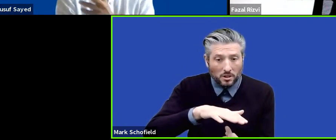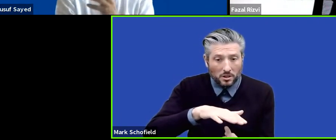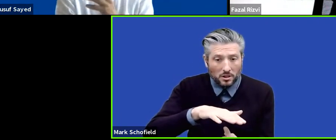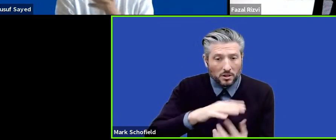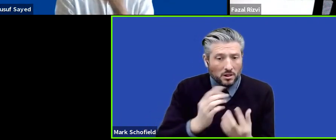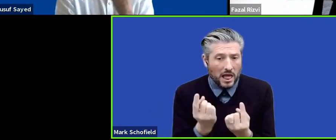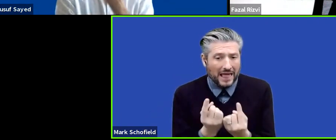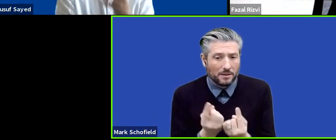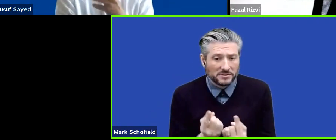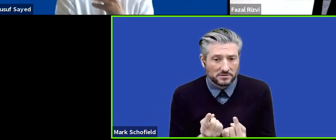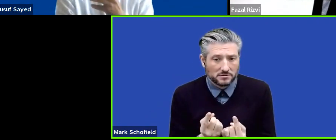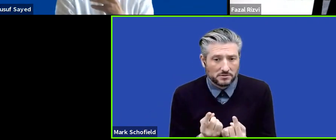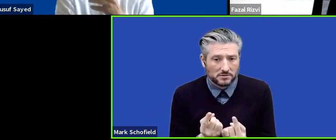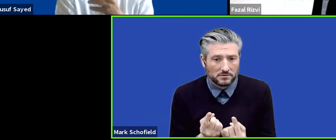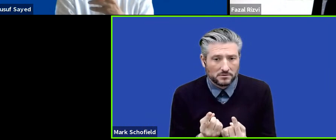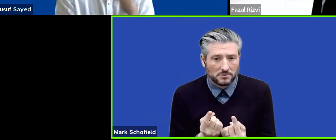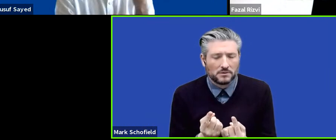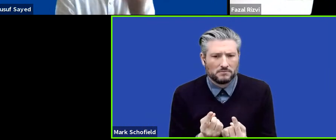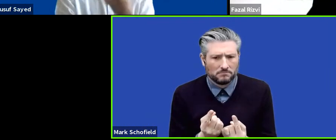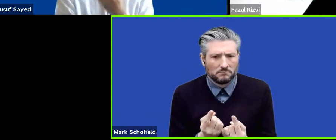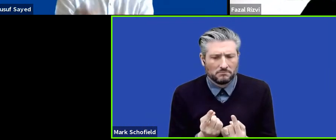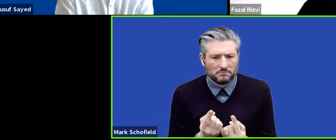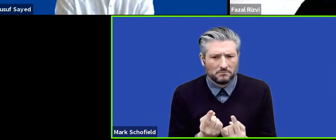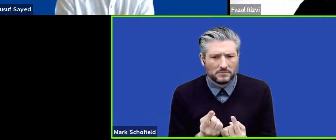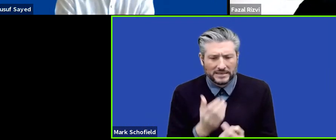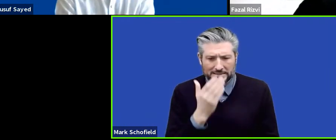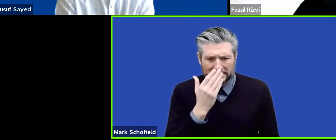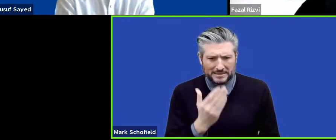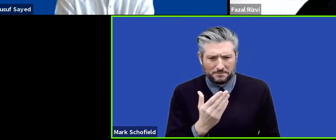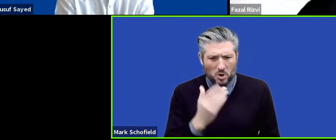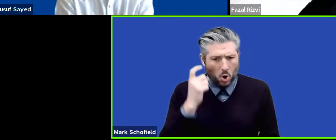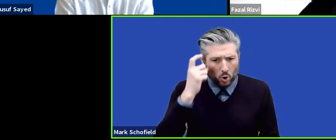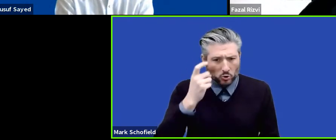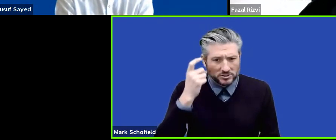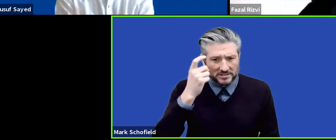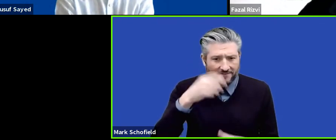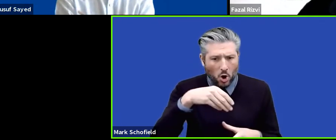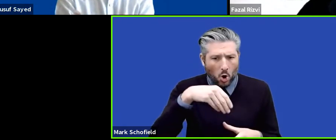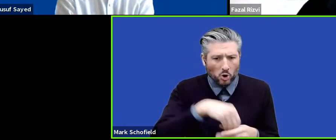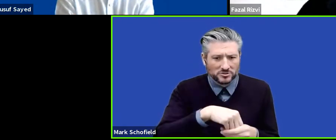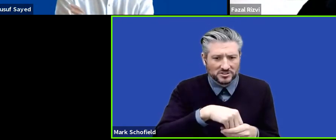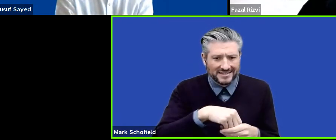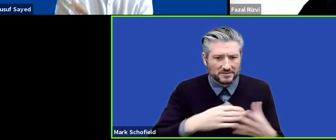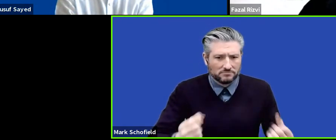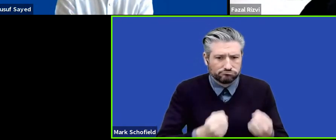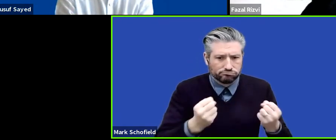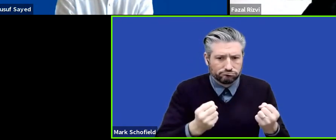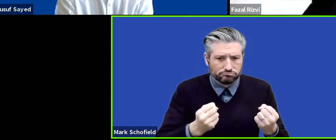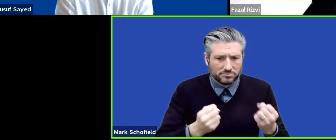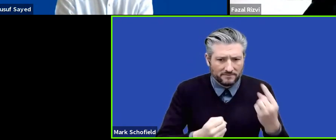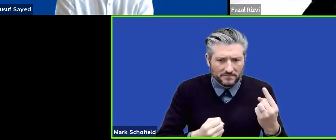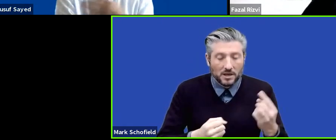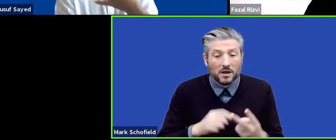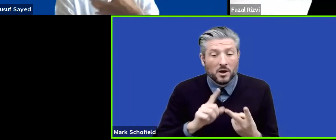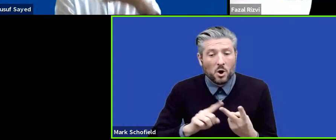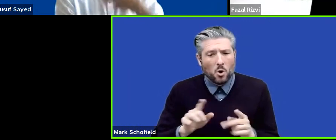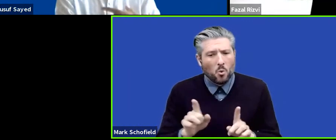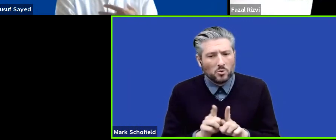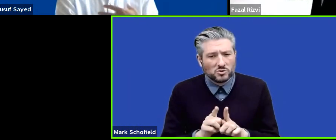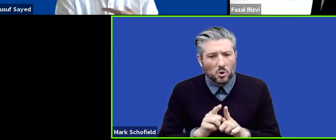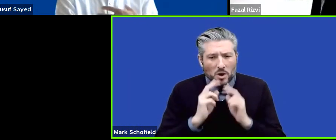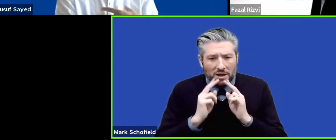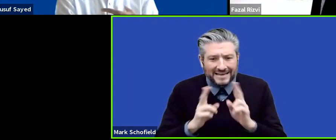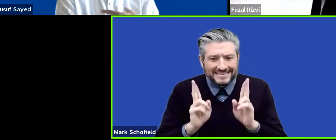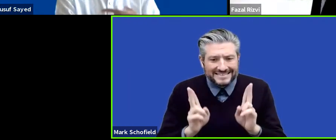and cognitive content has been the dominant. And secondly, I want us to reflect on the absence of teacher preparedness, but